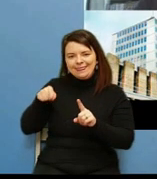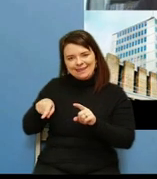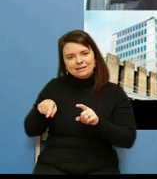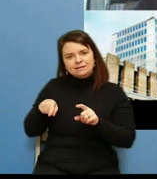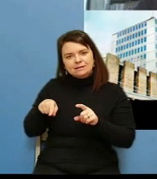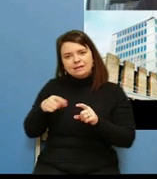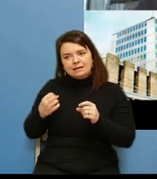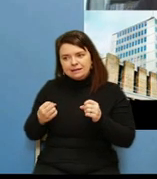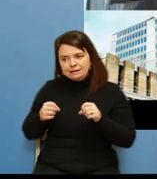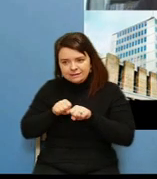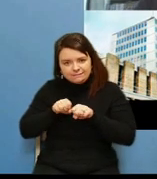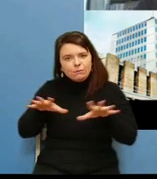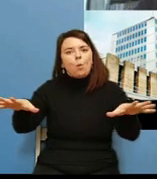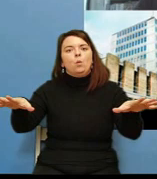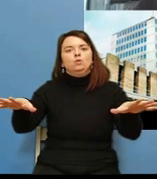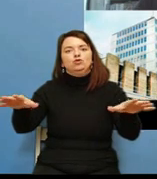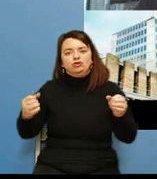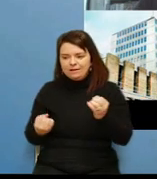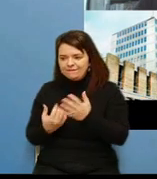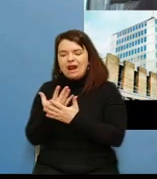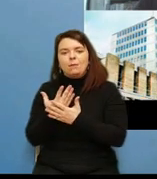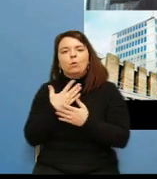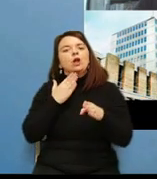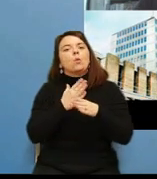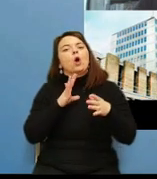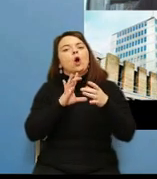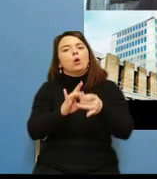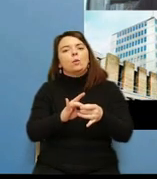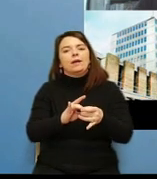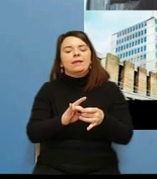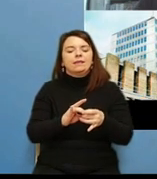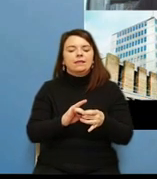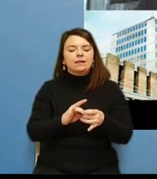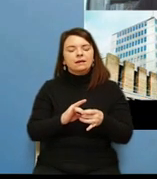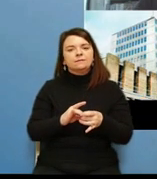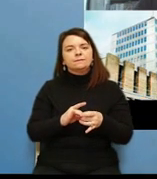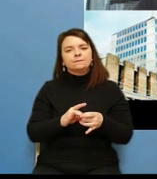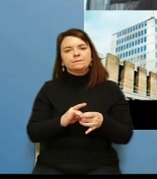this site is developed and launched, that we can